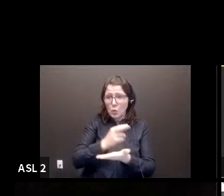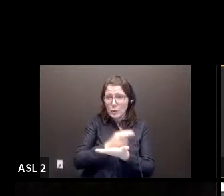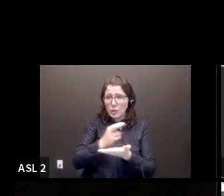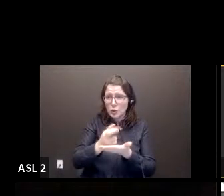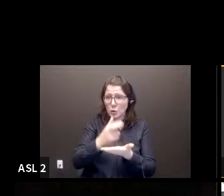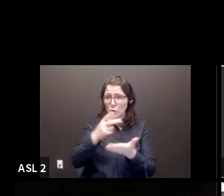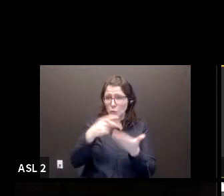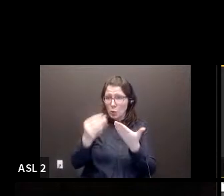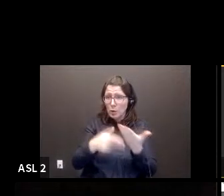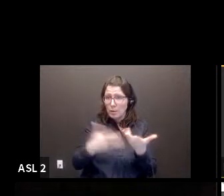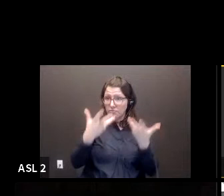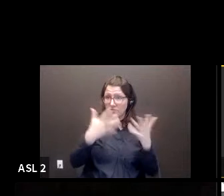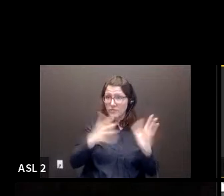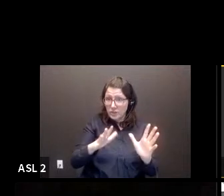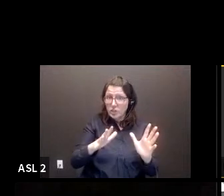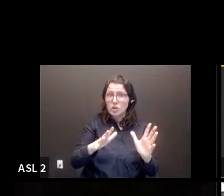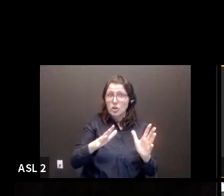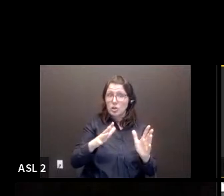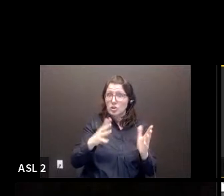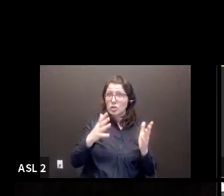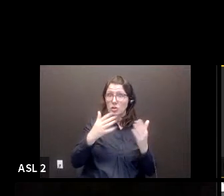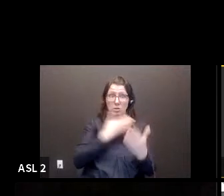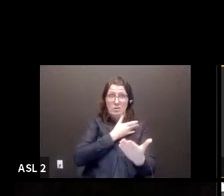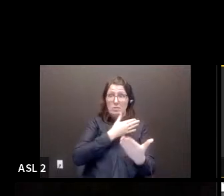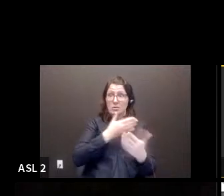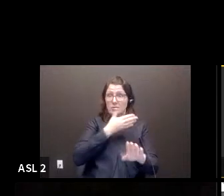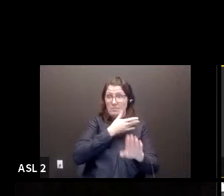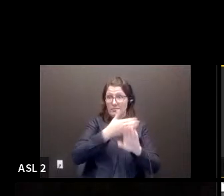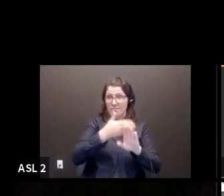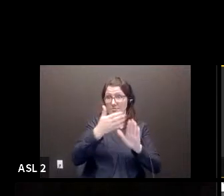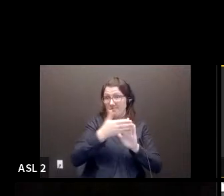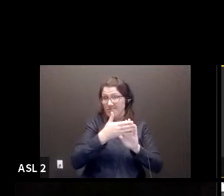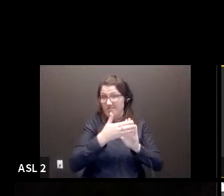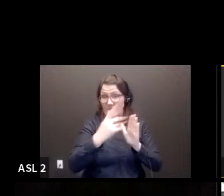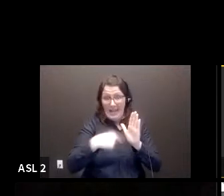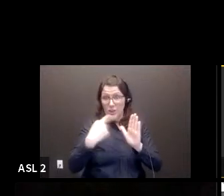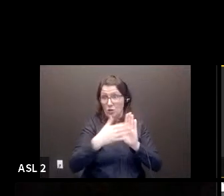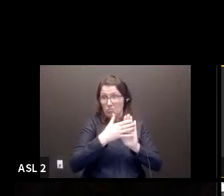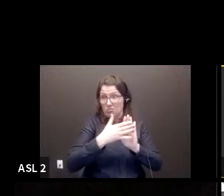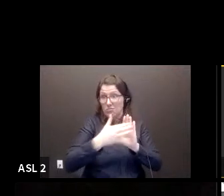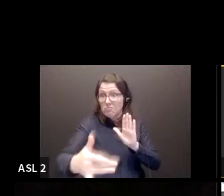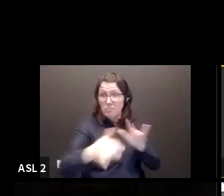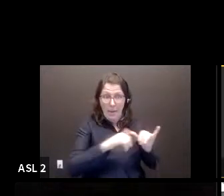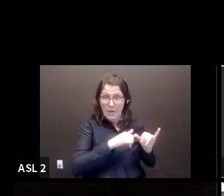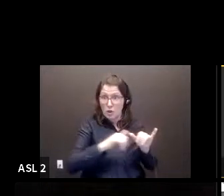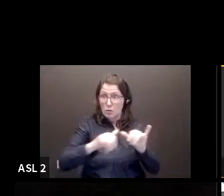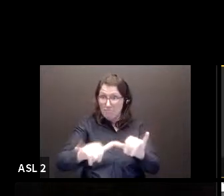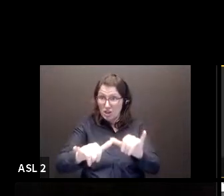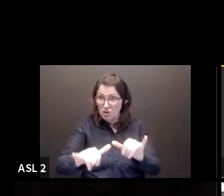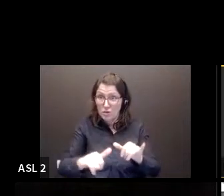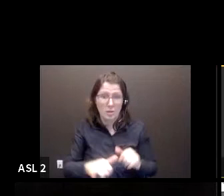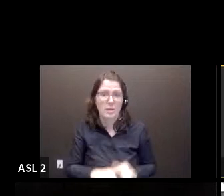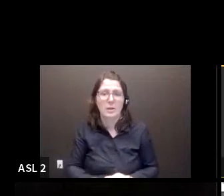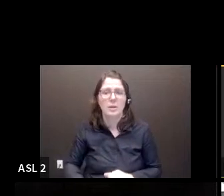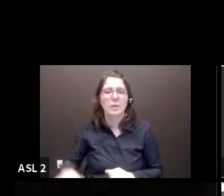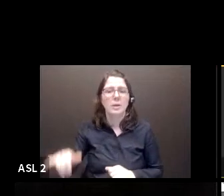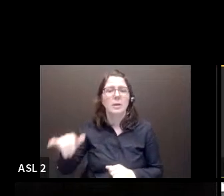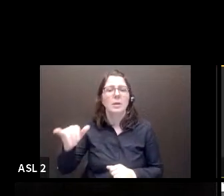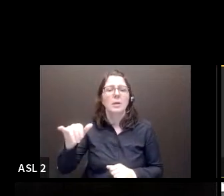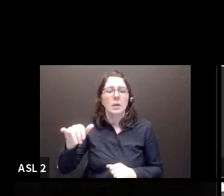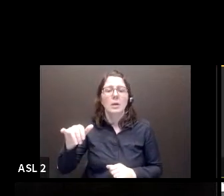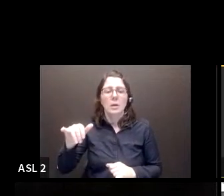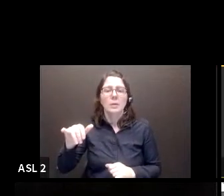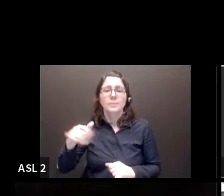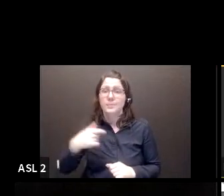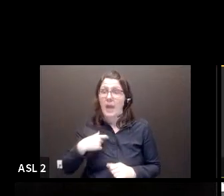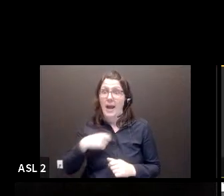quantify that how yeah we certainly are tracking i can certainly give you a i can't provide that right now but